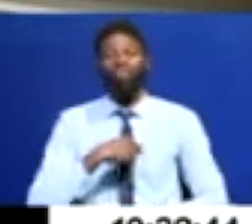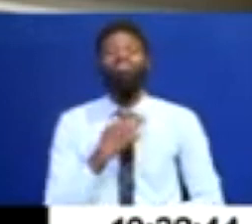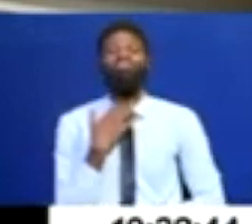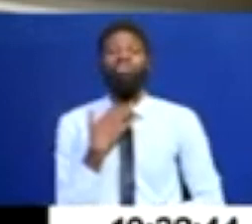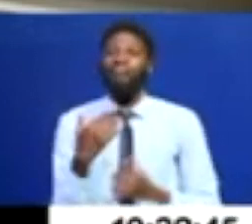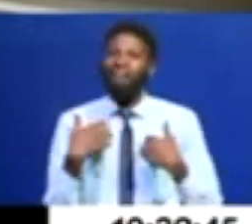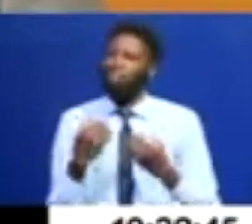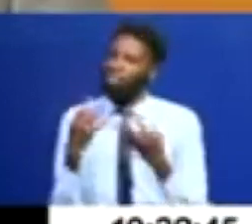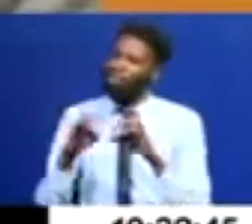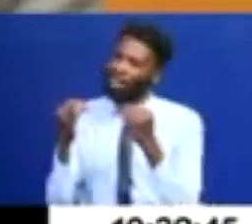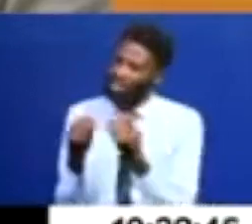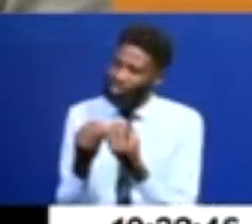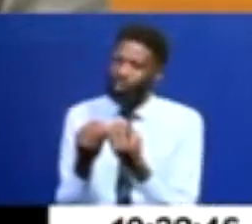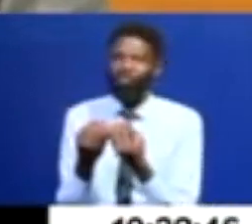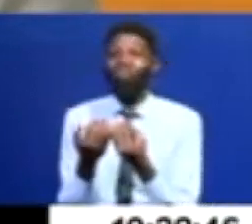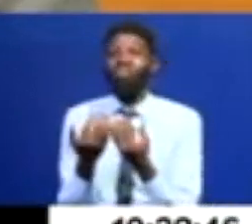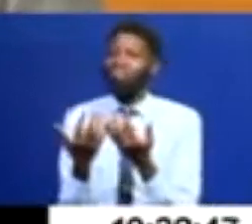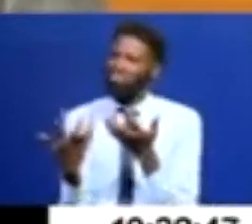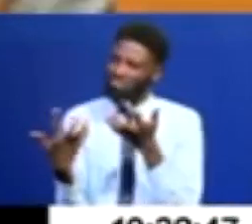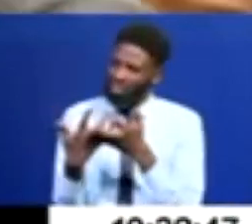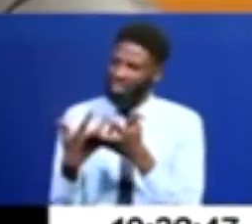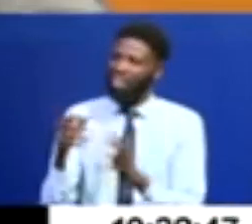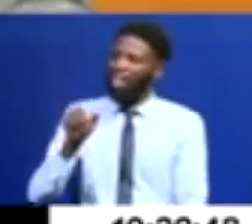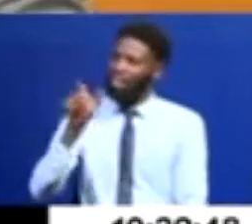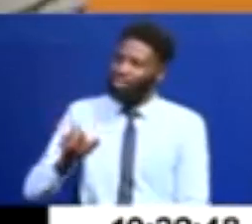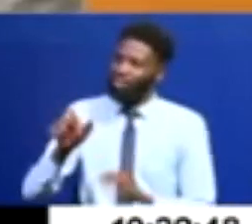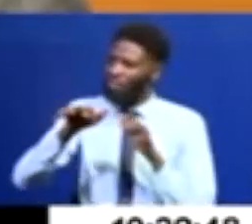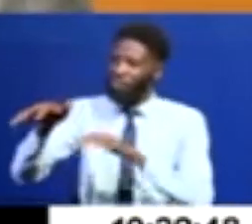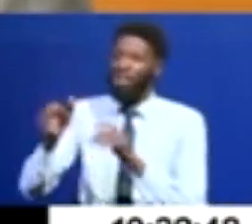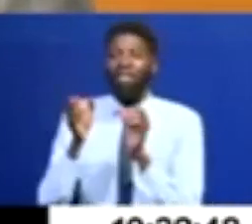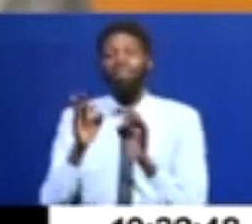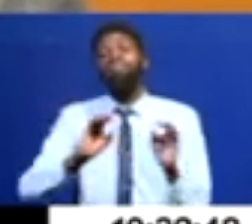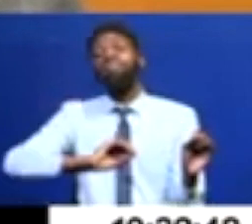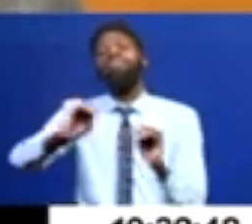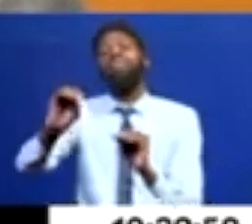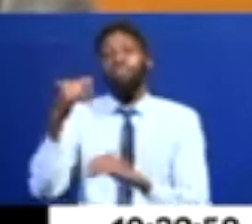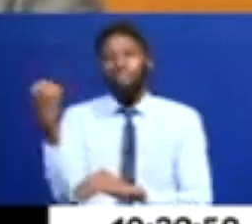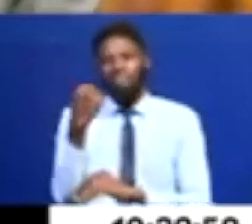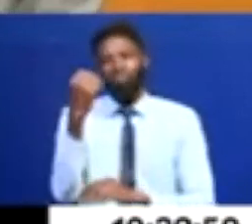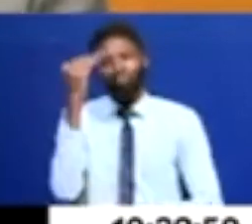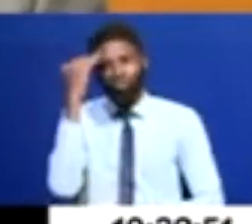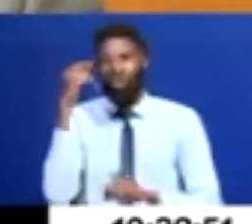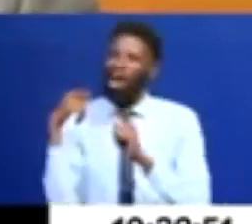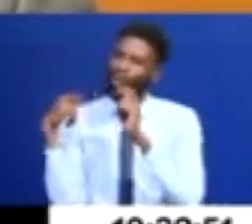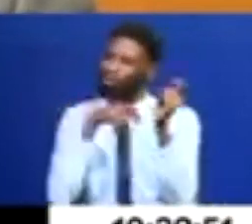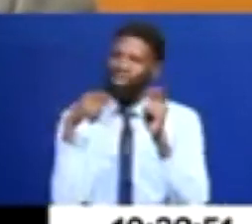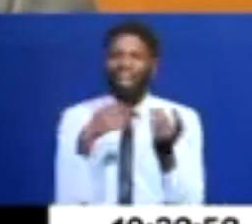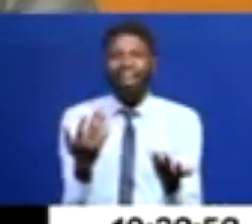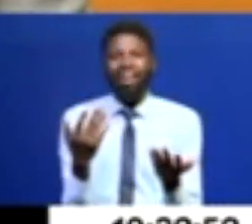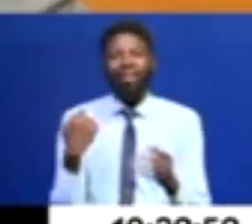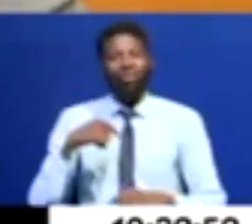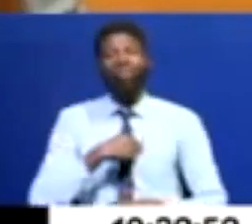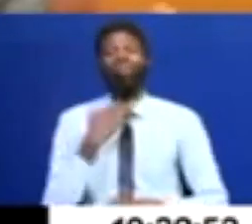certain institution or to a certain region going to that area. If you're going to Mumias where sugar is being grown, we want the factories to go to that